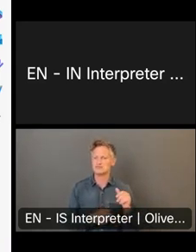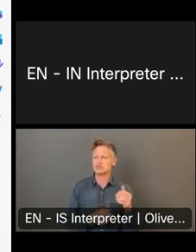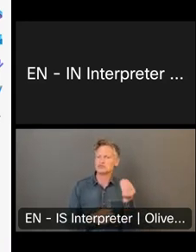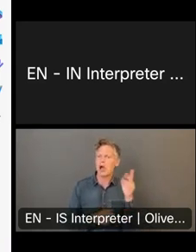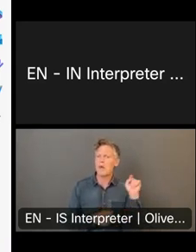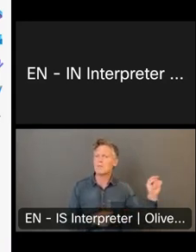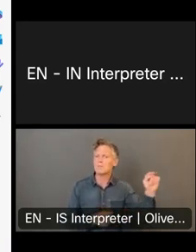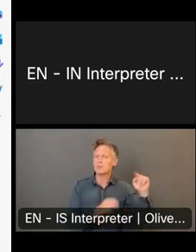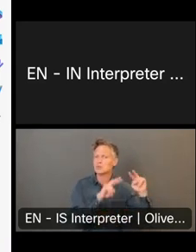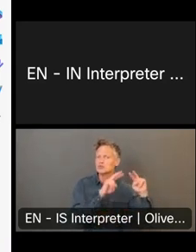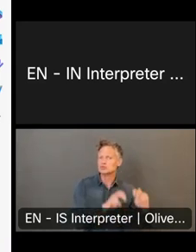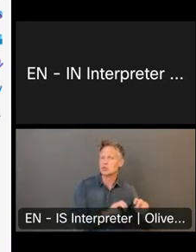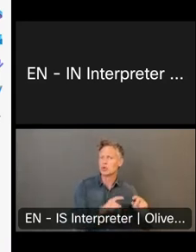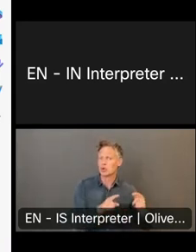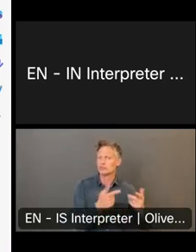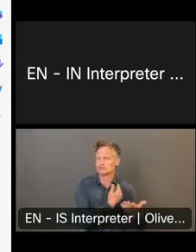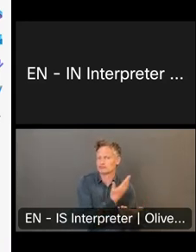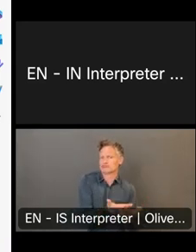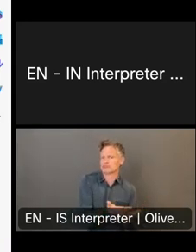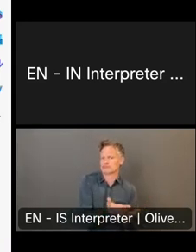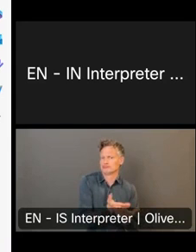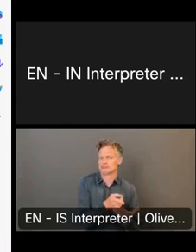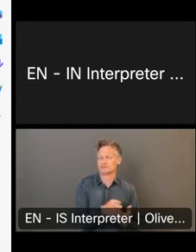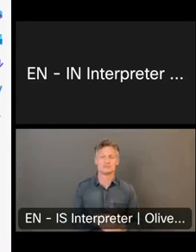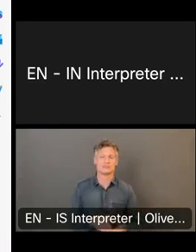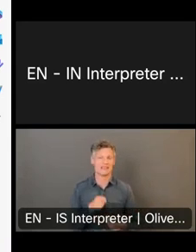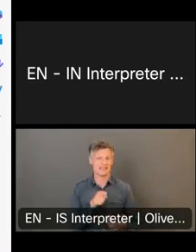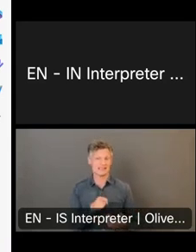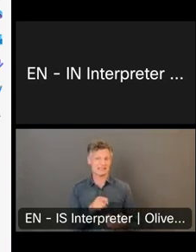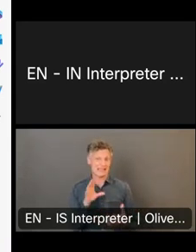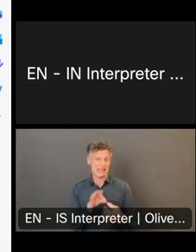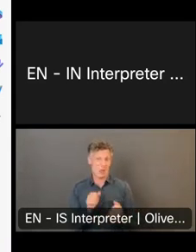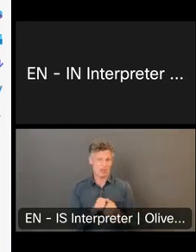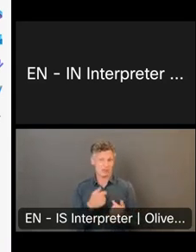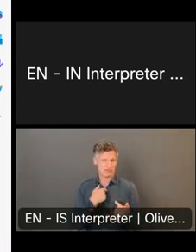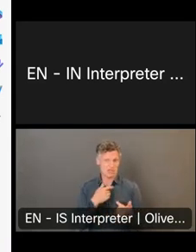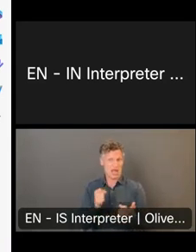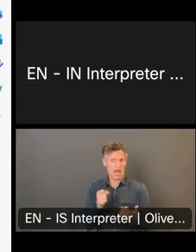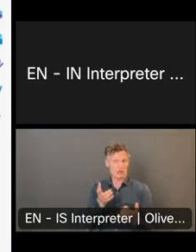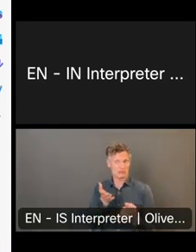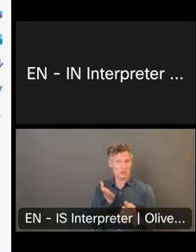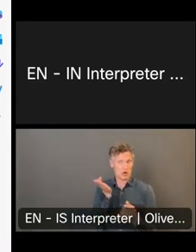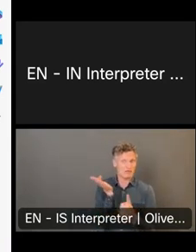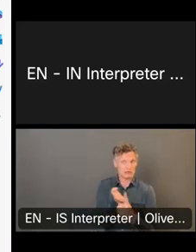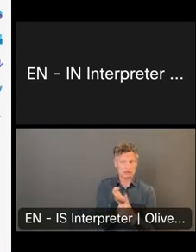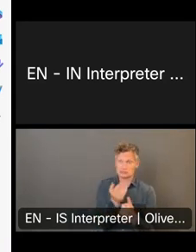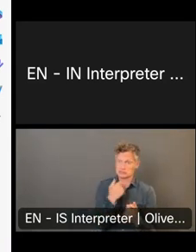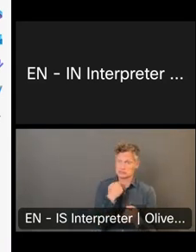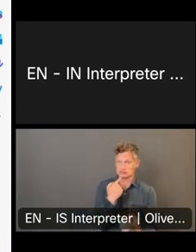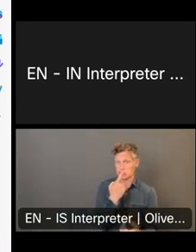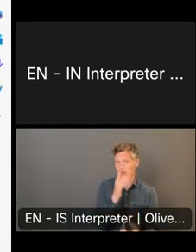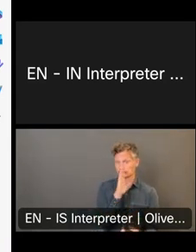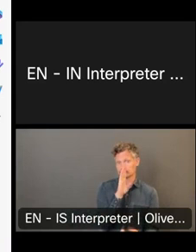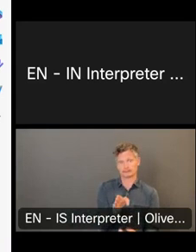about, to put it very simply, convincing an interlocutor. So they go beyond expressivity, beyond clarity,